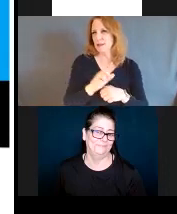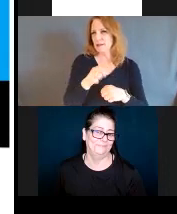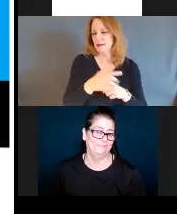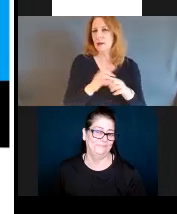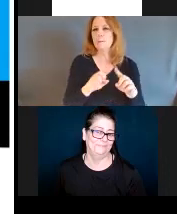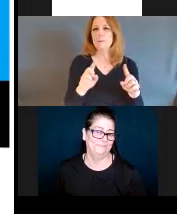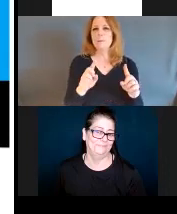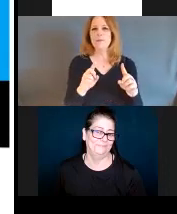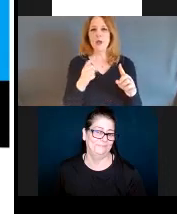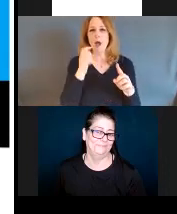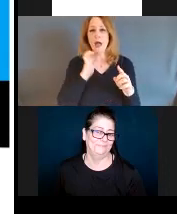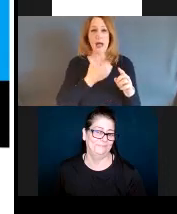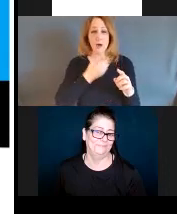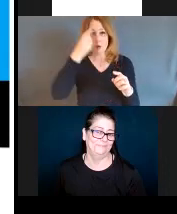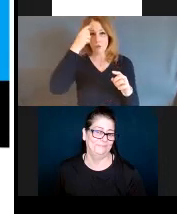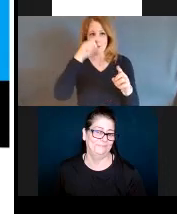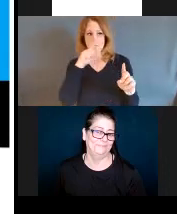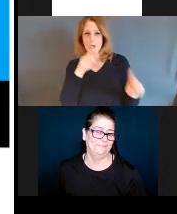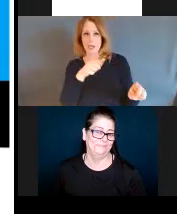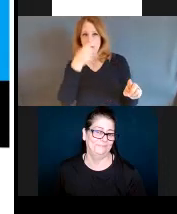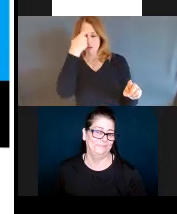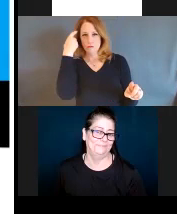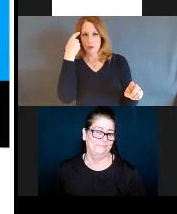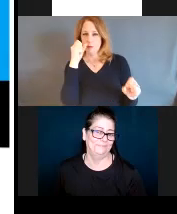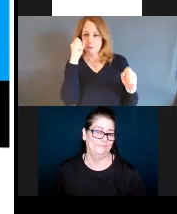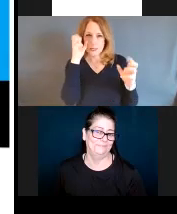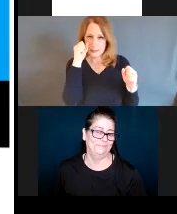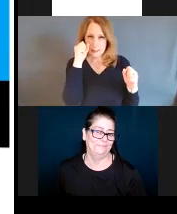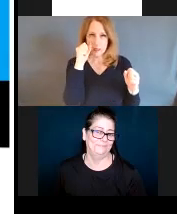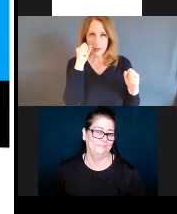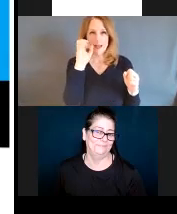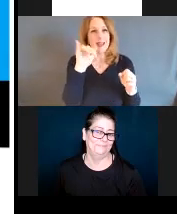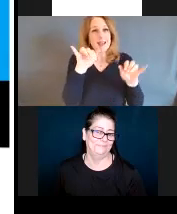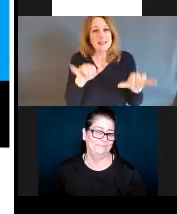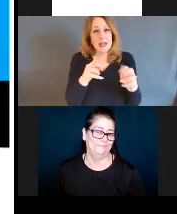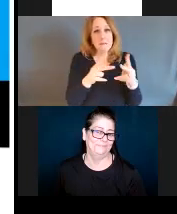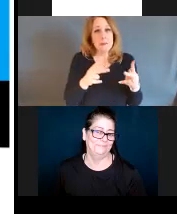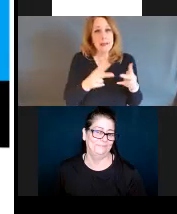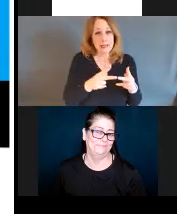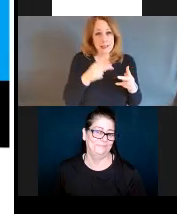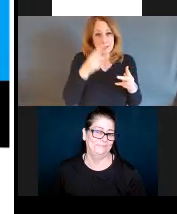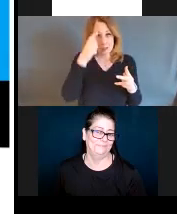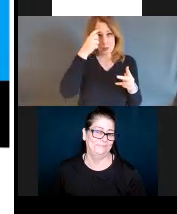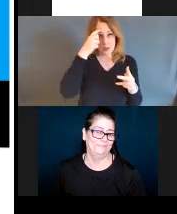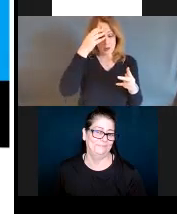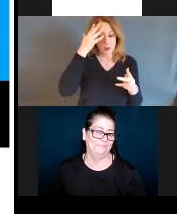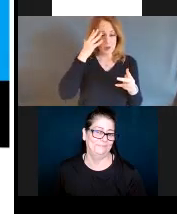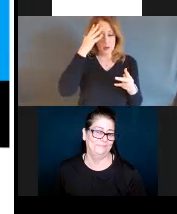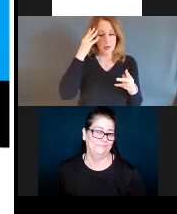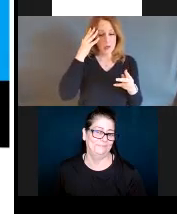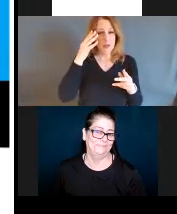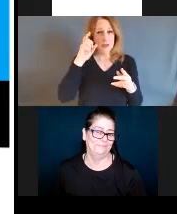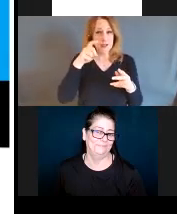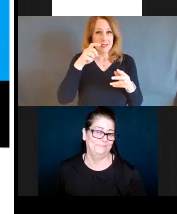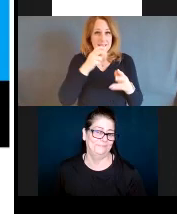brains react to trauma. These same parts of our brains designed to keep us safe can also pull us out